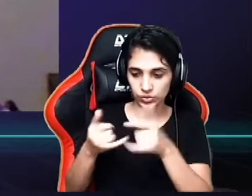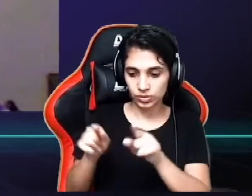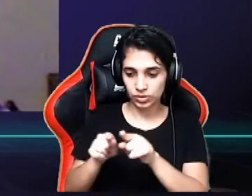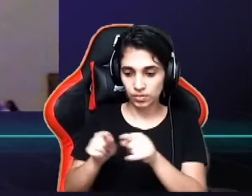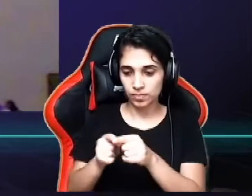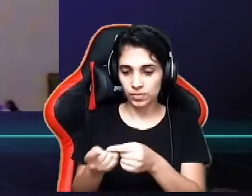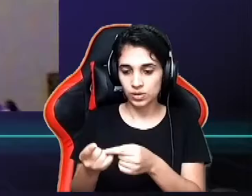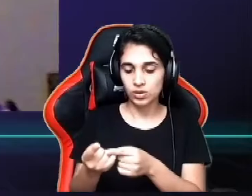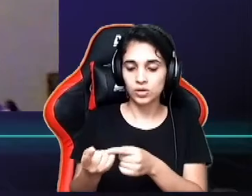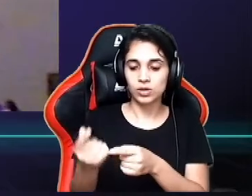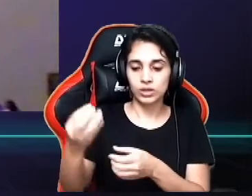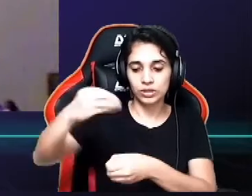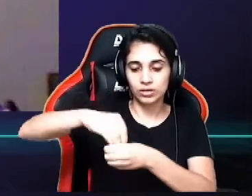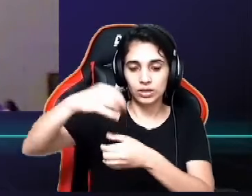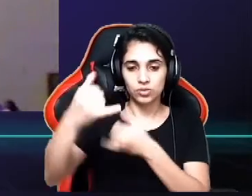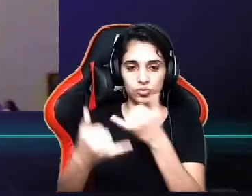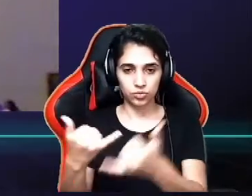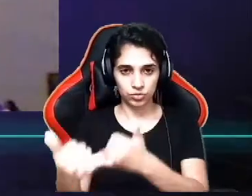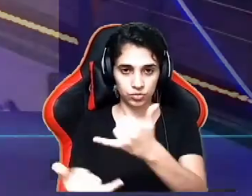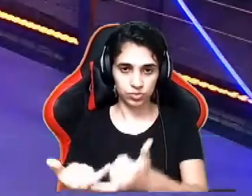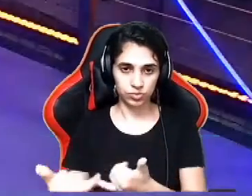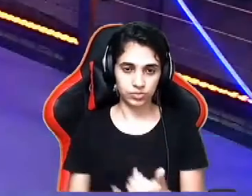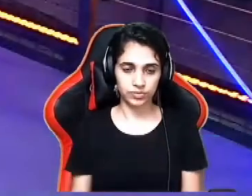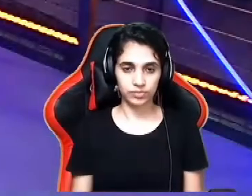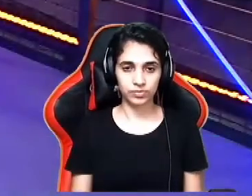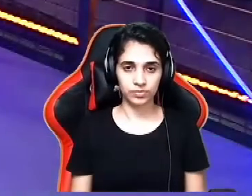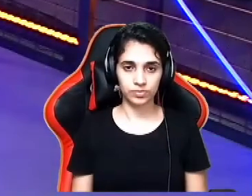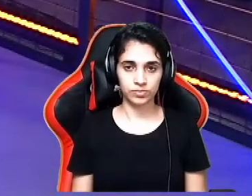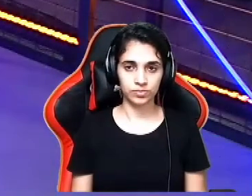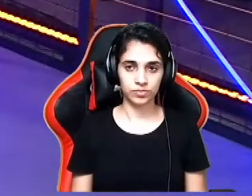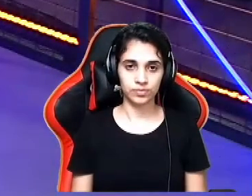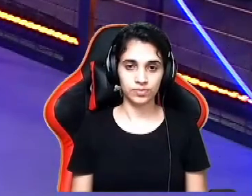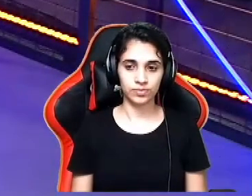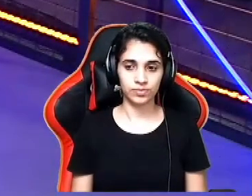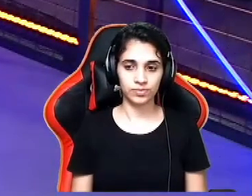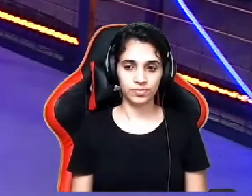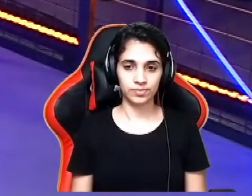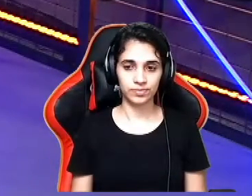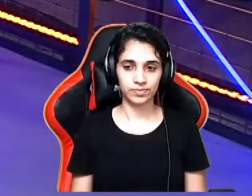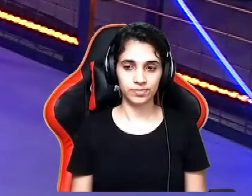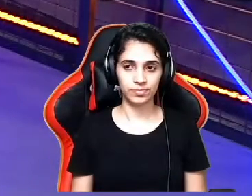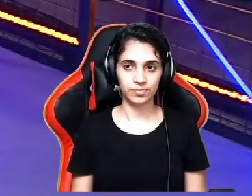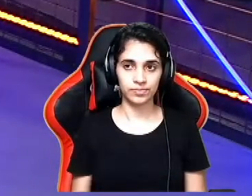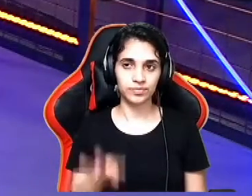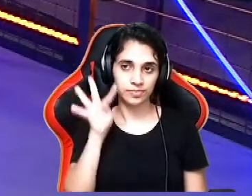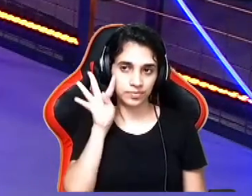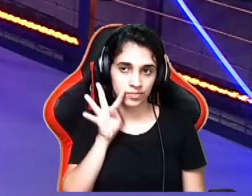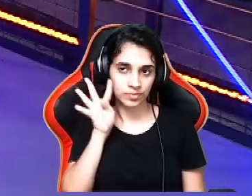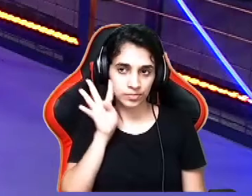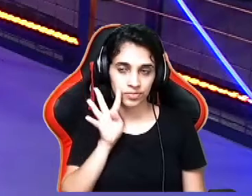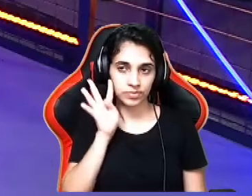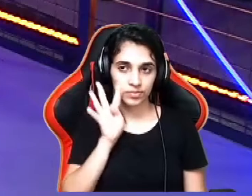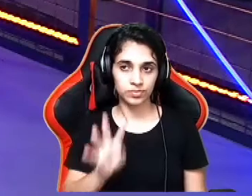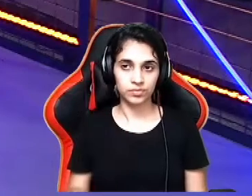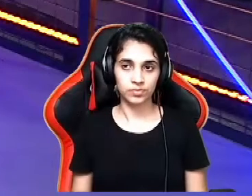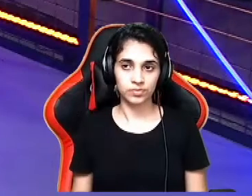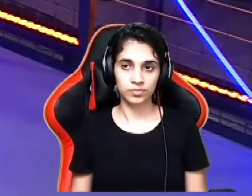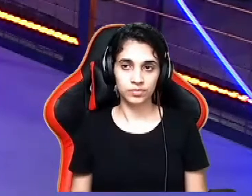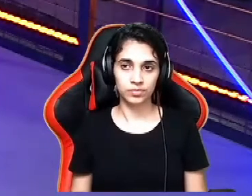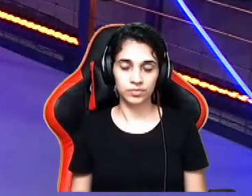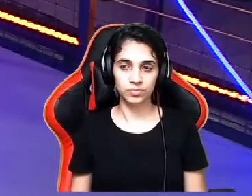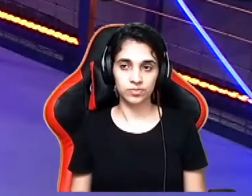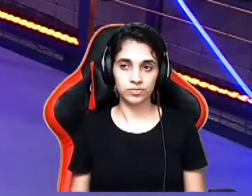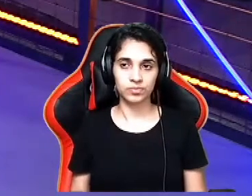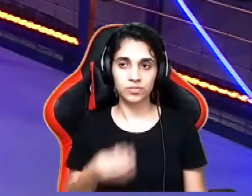interactivity with their real idols and their game style. That's what I can say. So cool. Thank